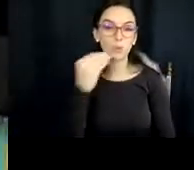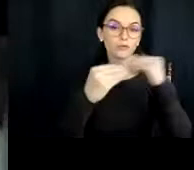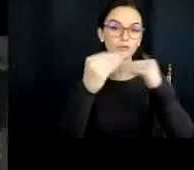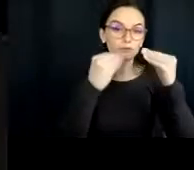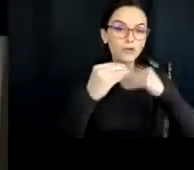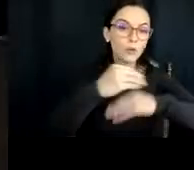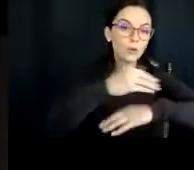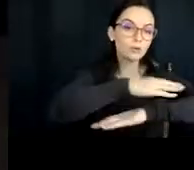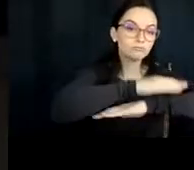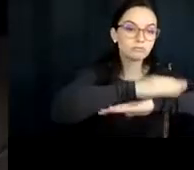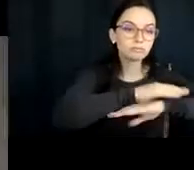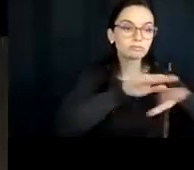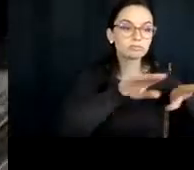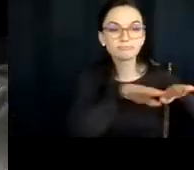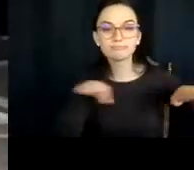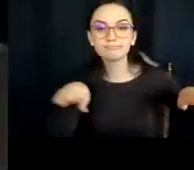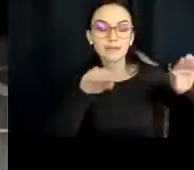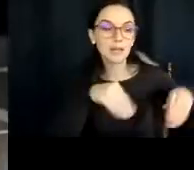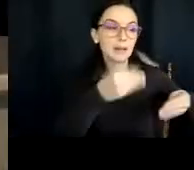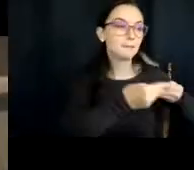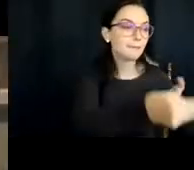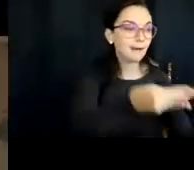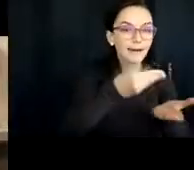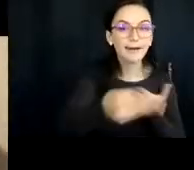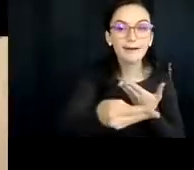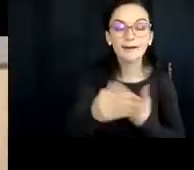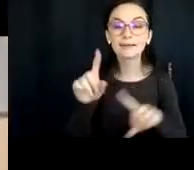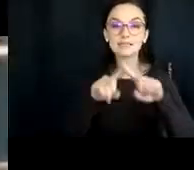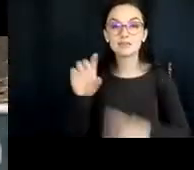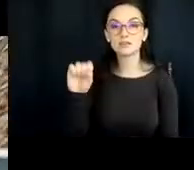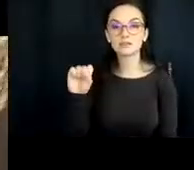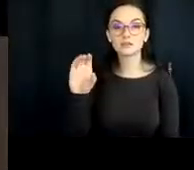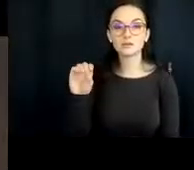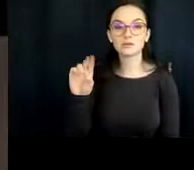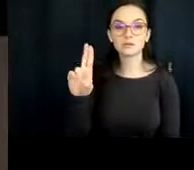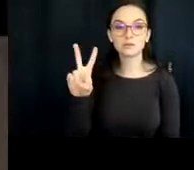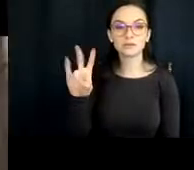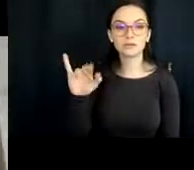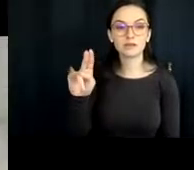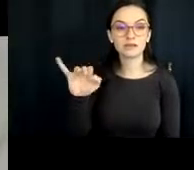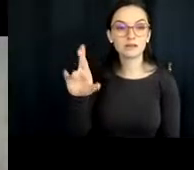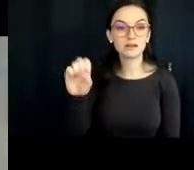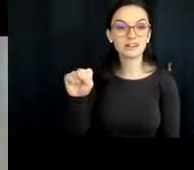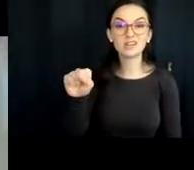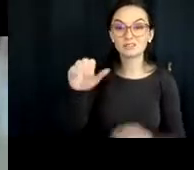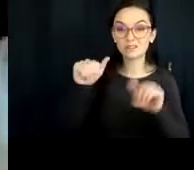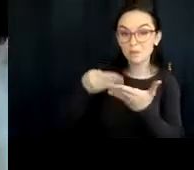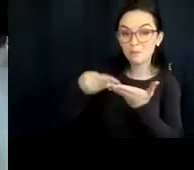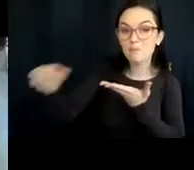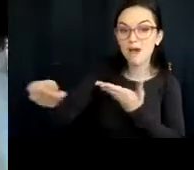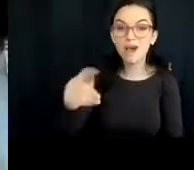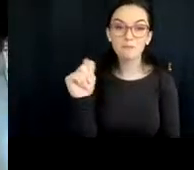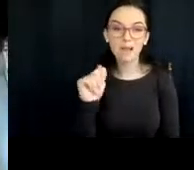souvenir stands, all the bathrooms. Okay, so we are looking at these O's up